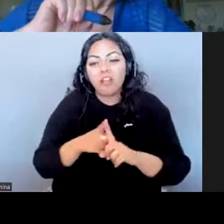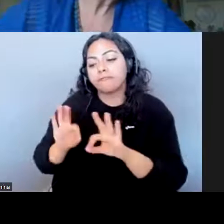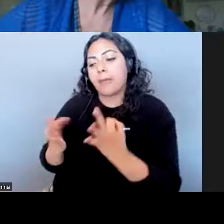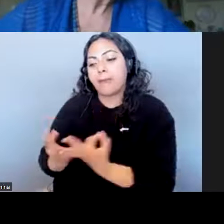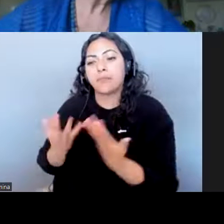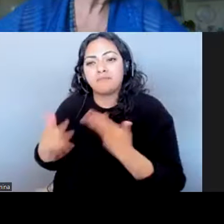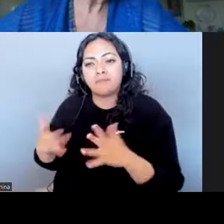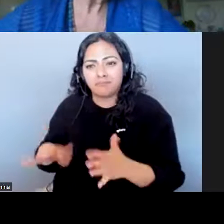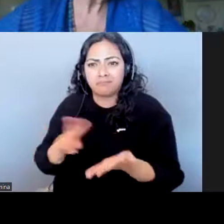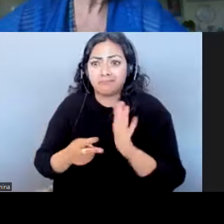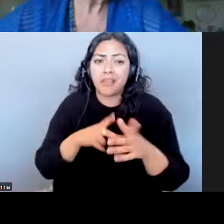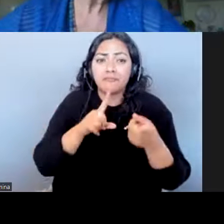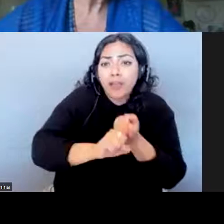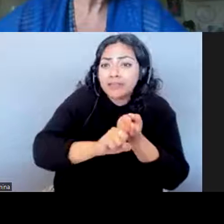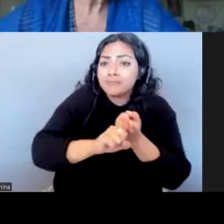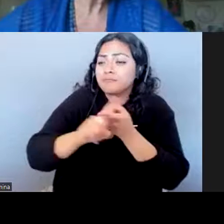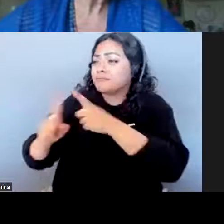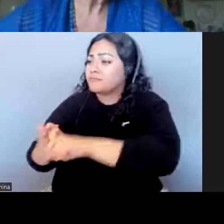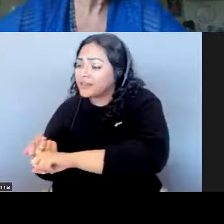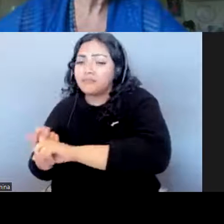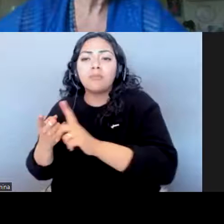world. Yeah.